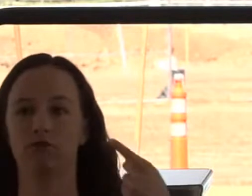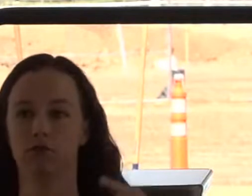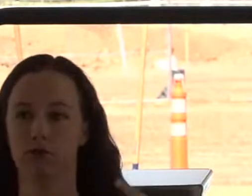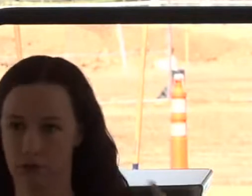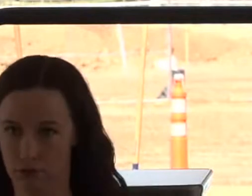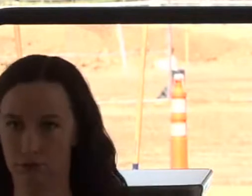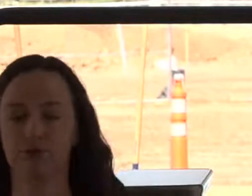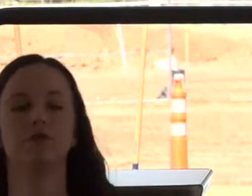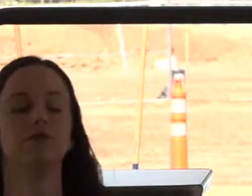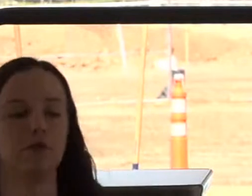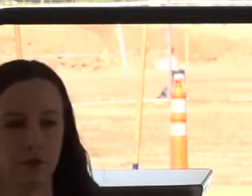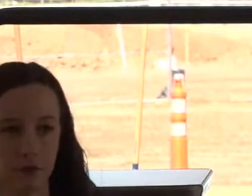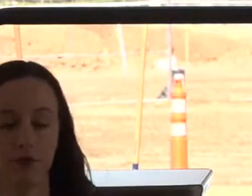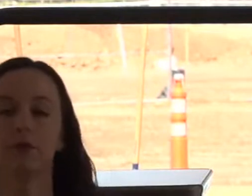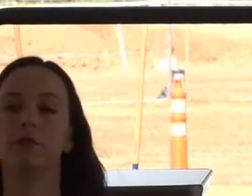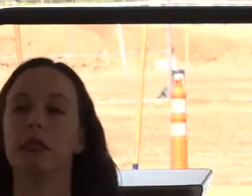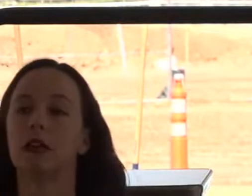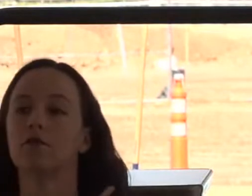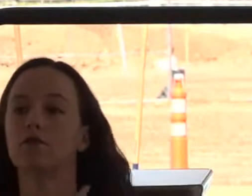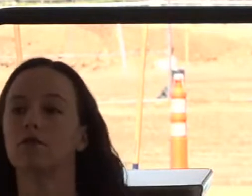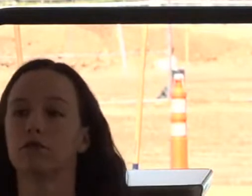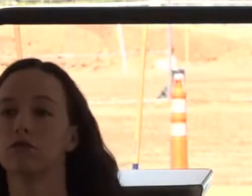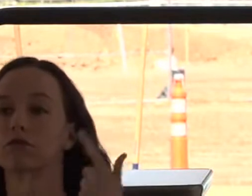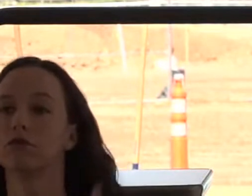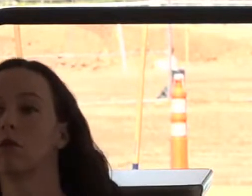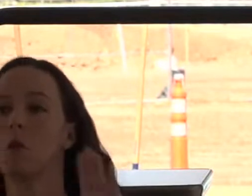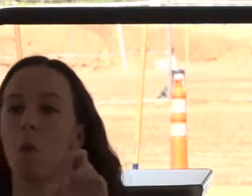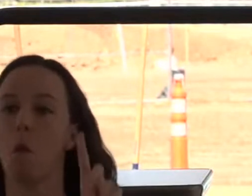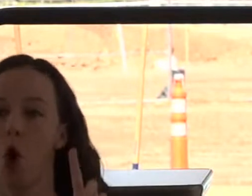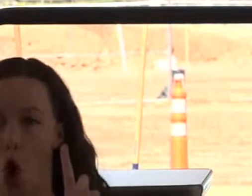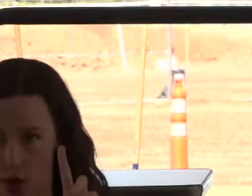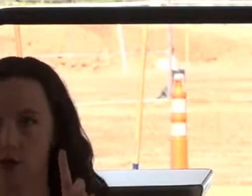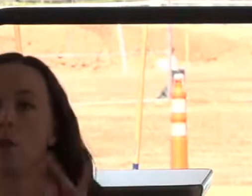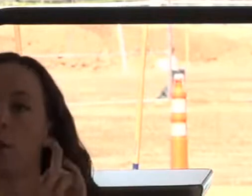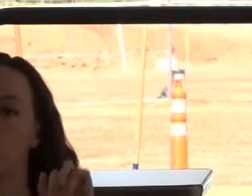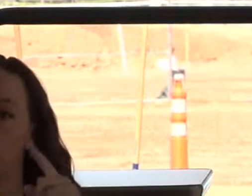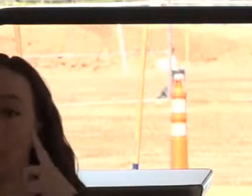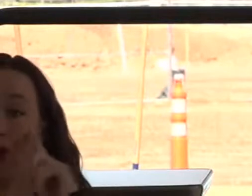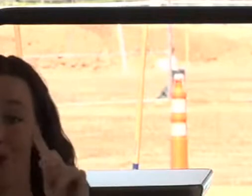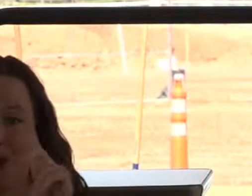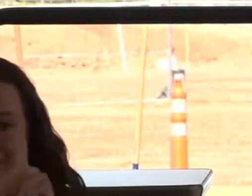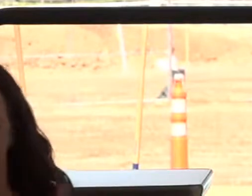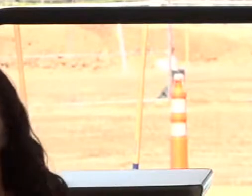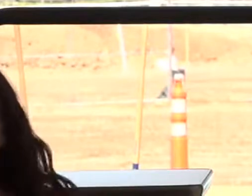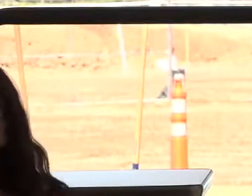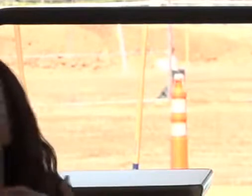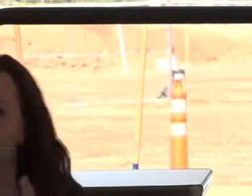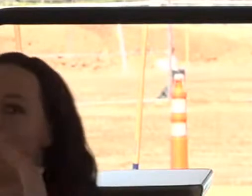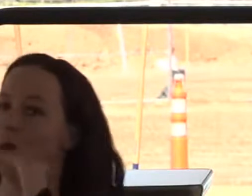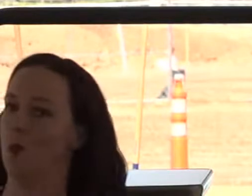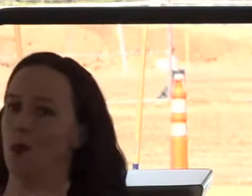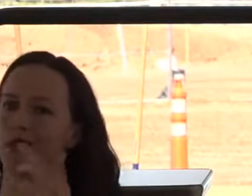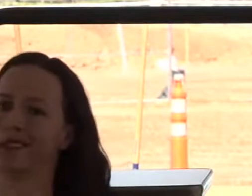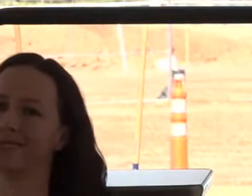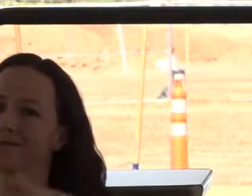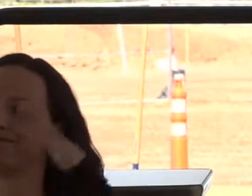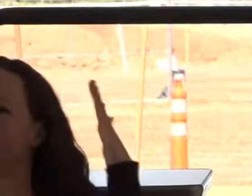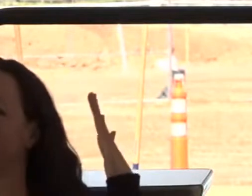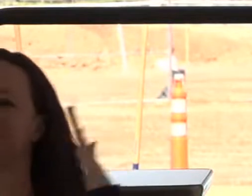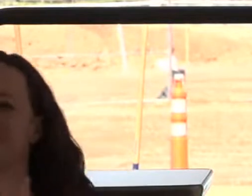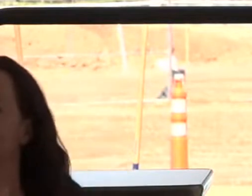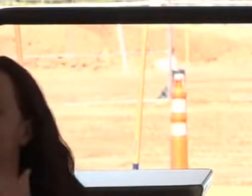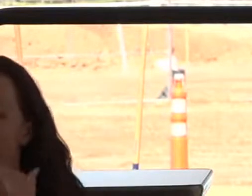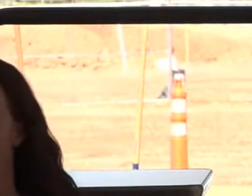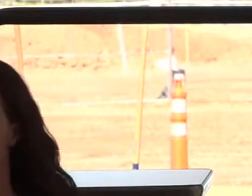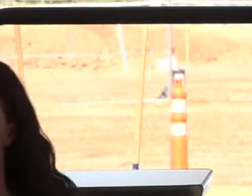possible. He helped pass the largest bond measure in the history of our district that's allowing us to build these fantastic